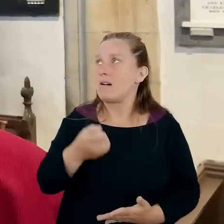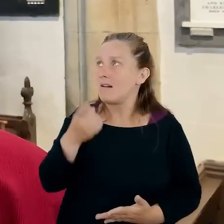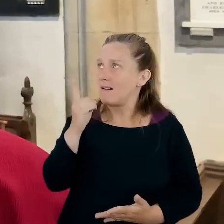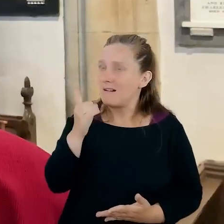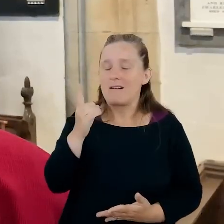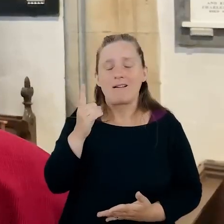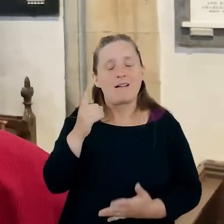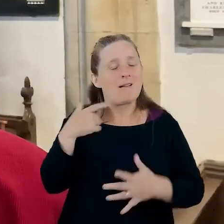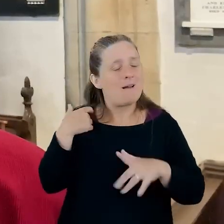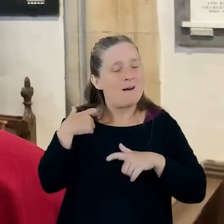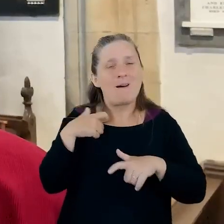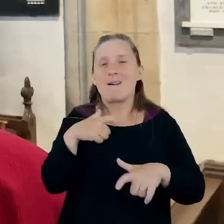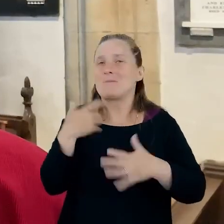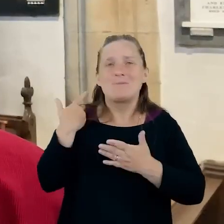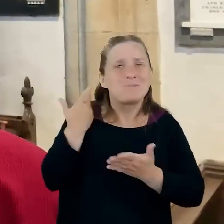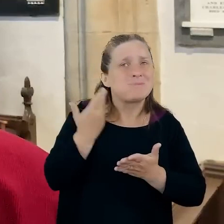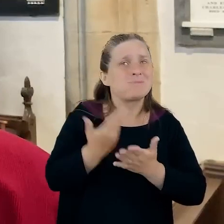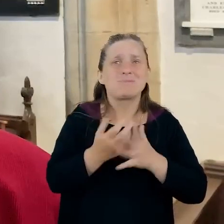that he has long treasured.